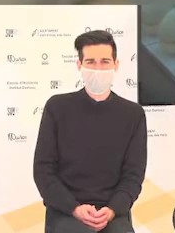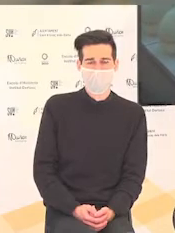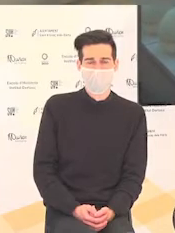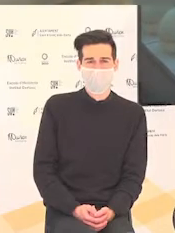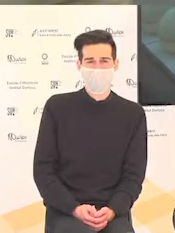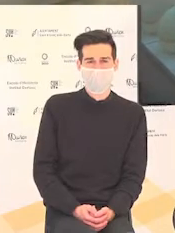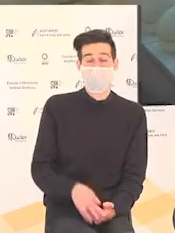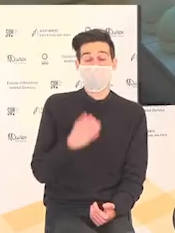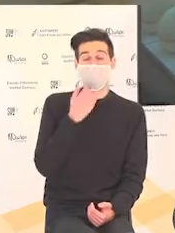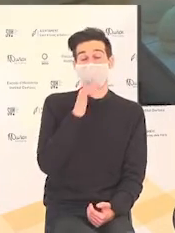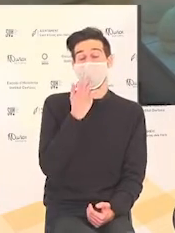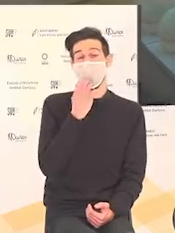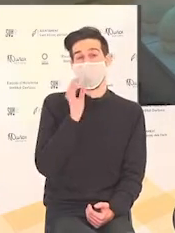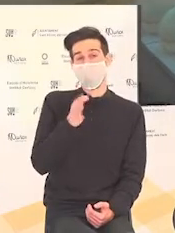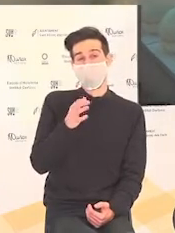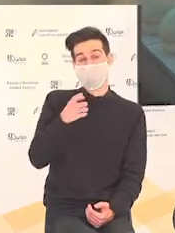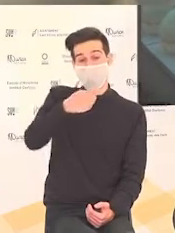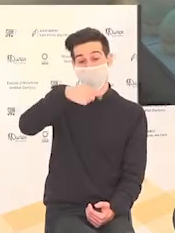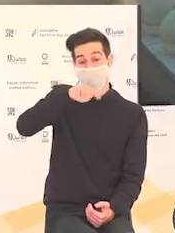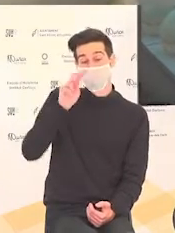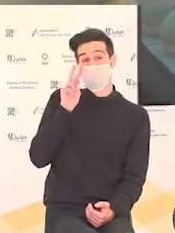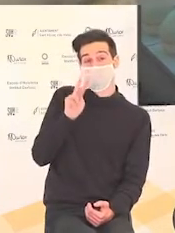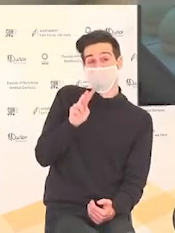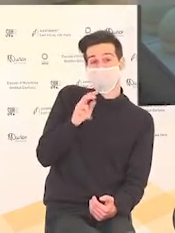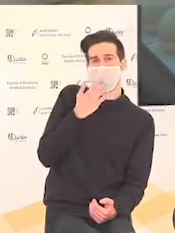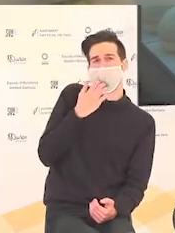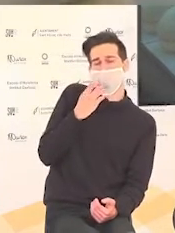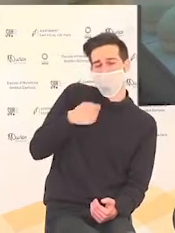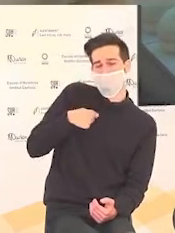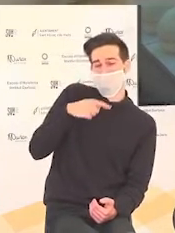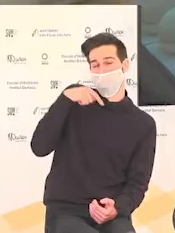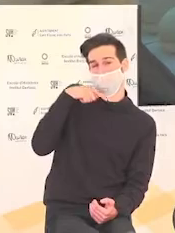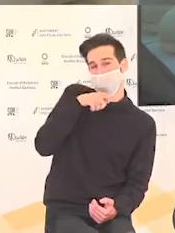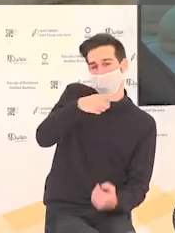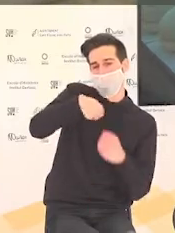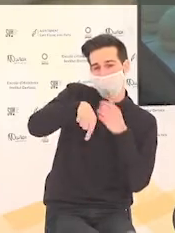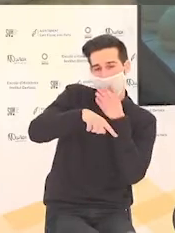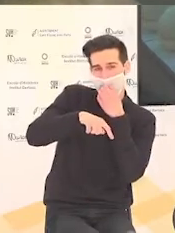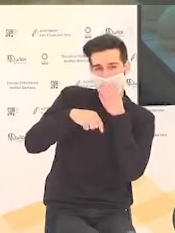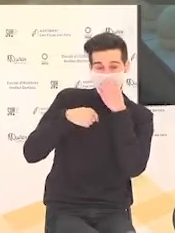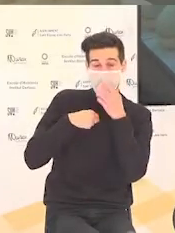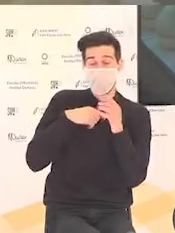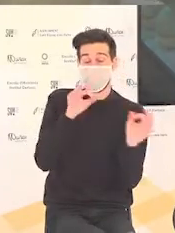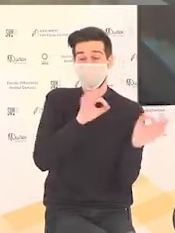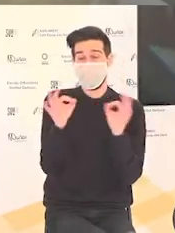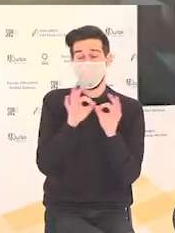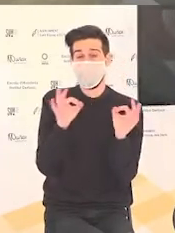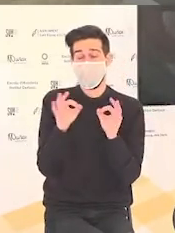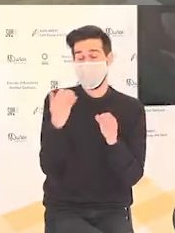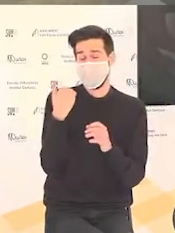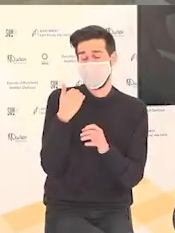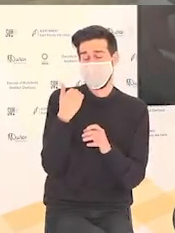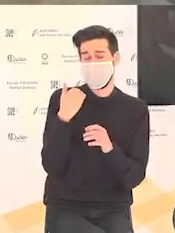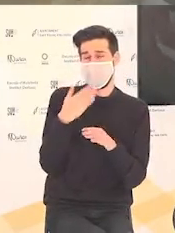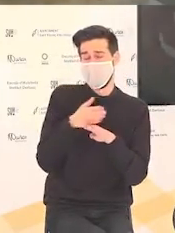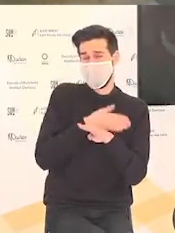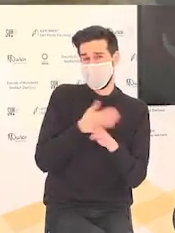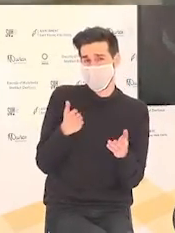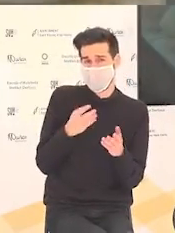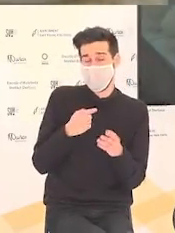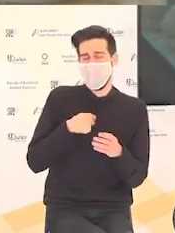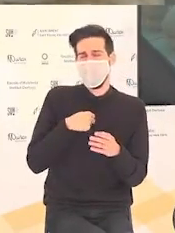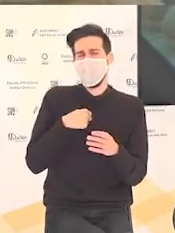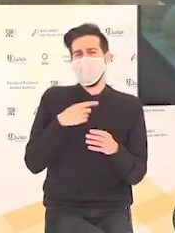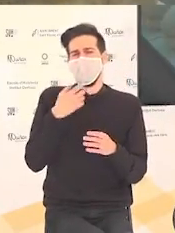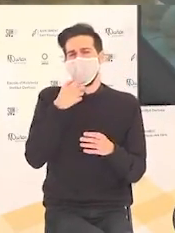han visto las elaboraciones que preparo. En mi Instagram hago también demostraciones. Y a mí, en los acabados, lo que me gusta combinar es algún elemento que